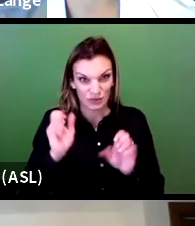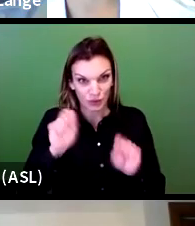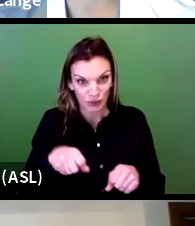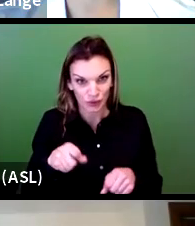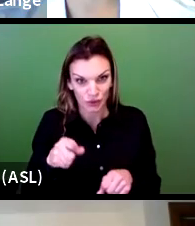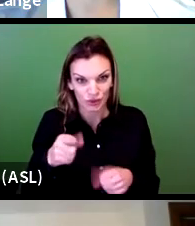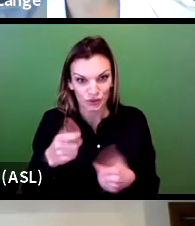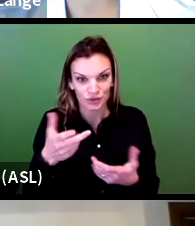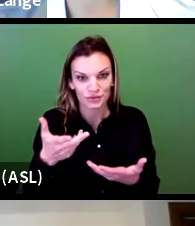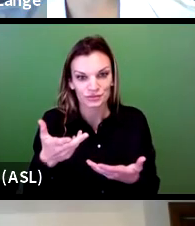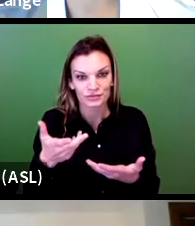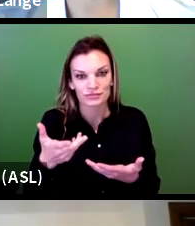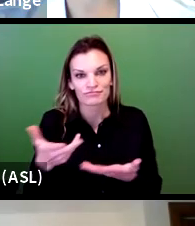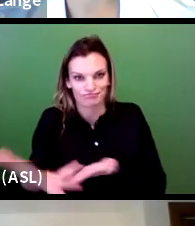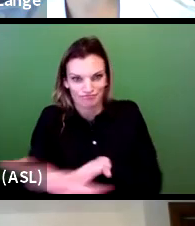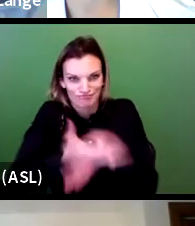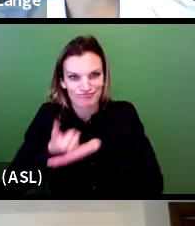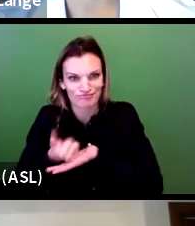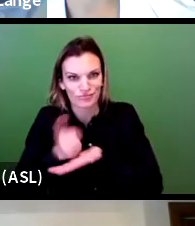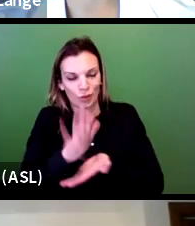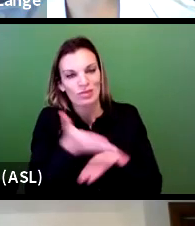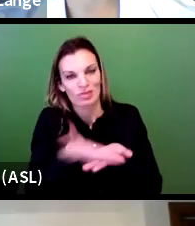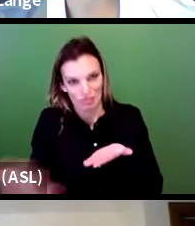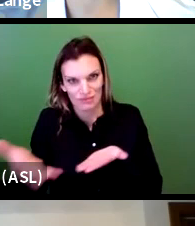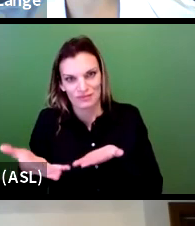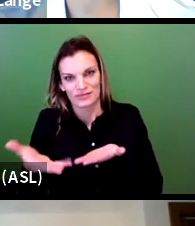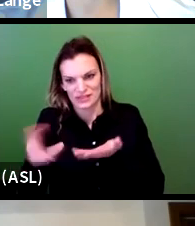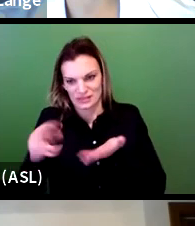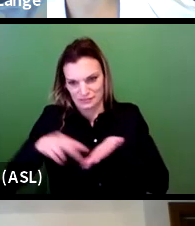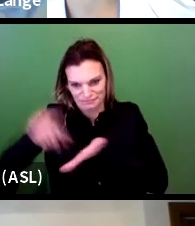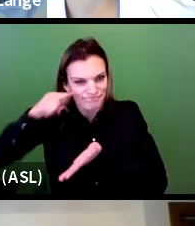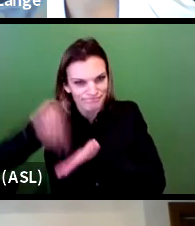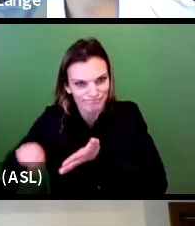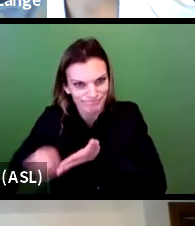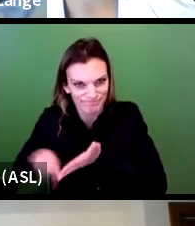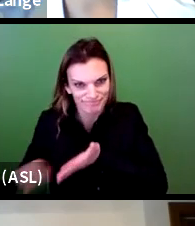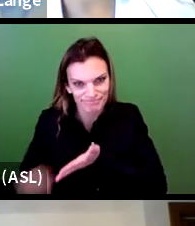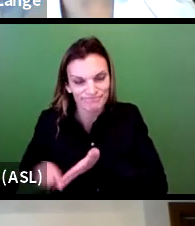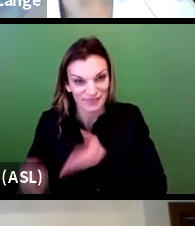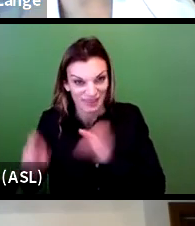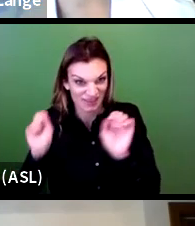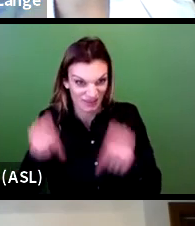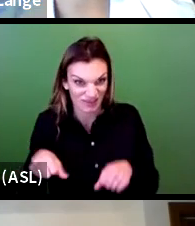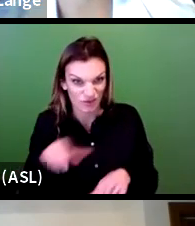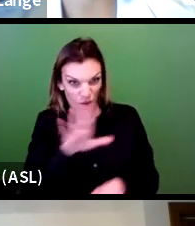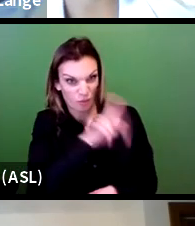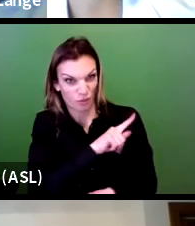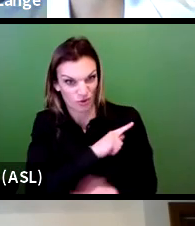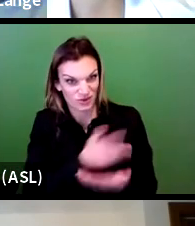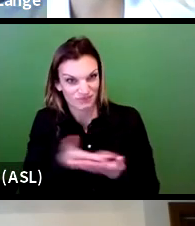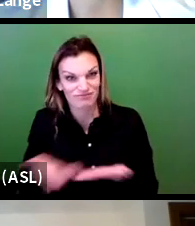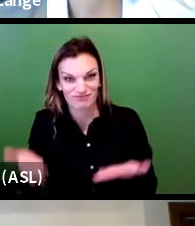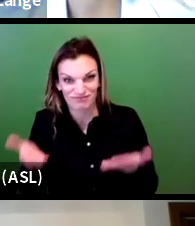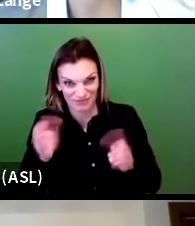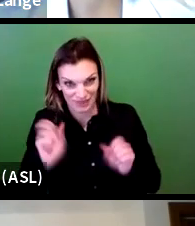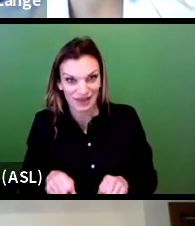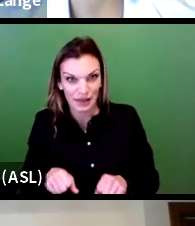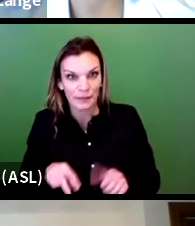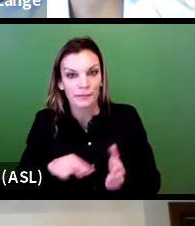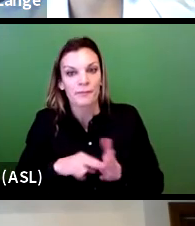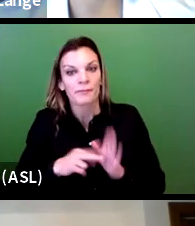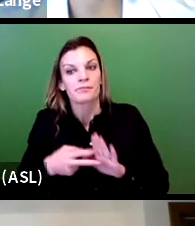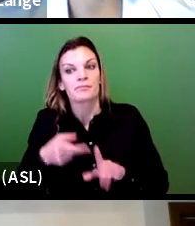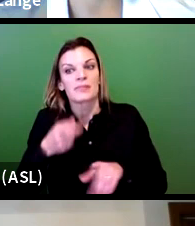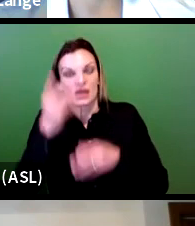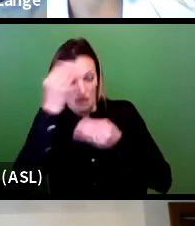I use the term forensic examination, meaning that a FOIA requester, now plaintiff, in a trial court says, I do not believe when